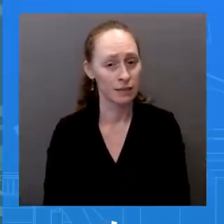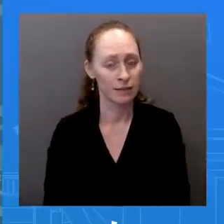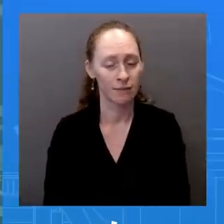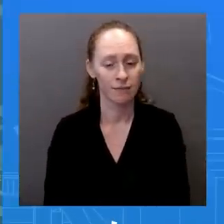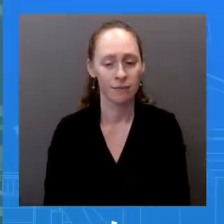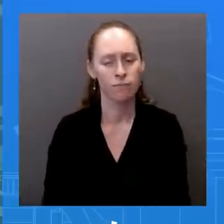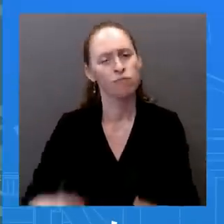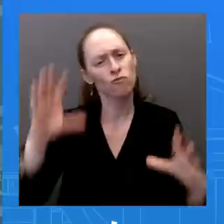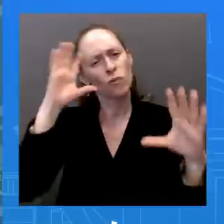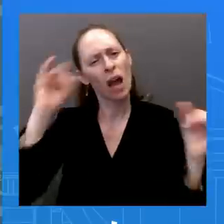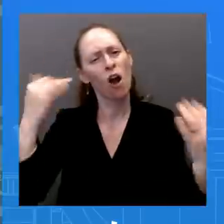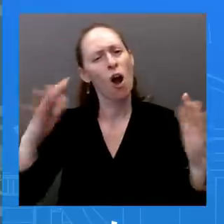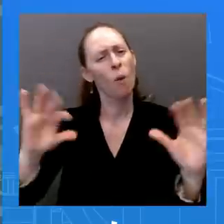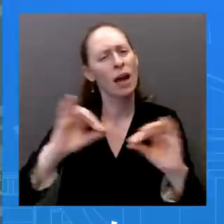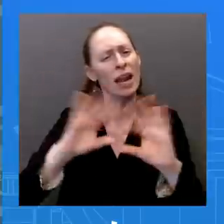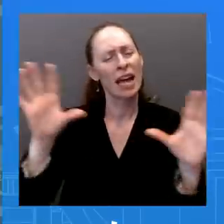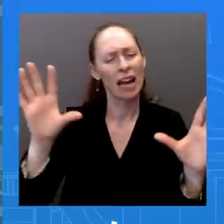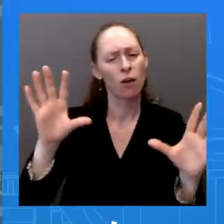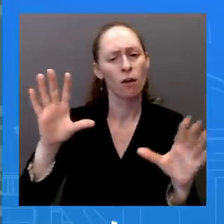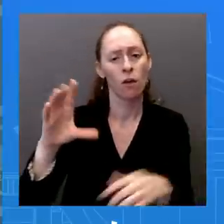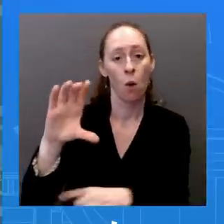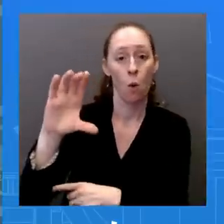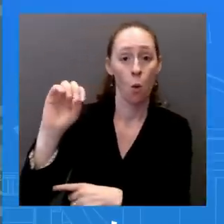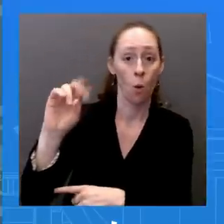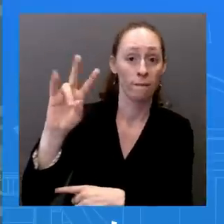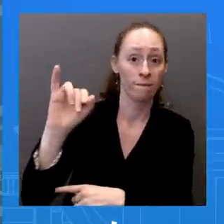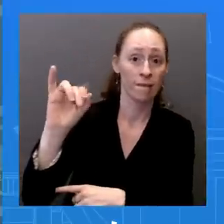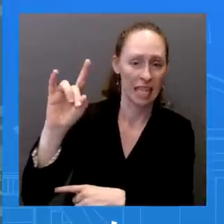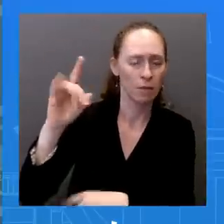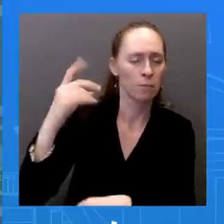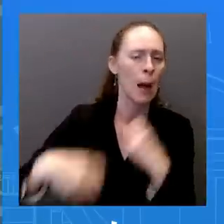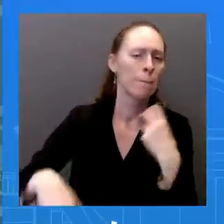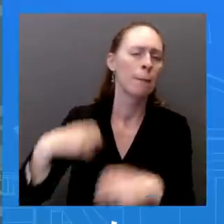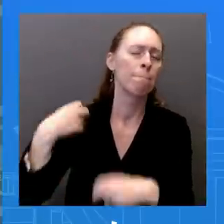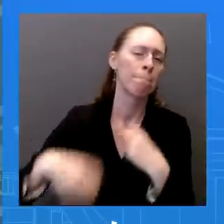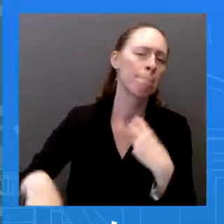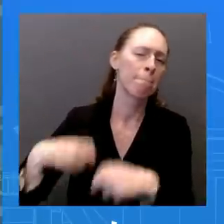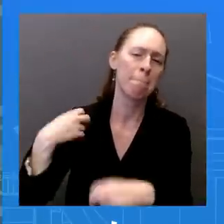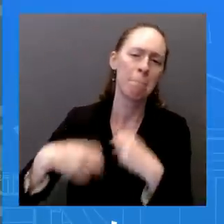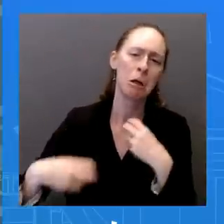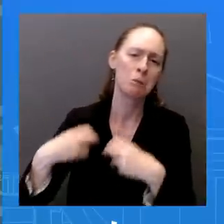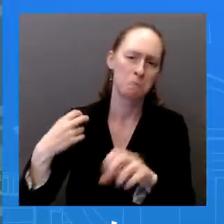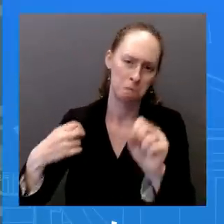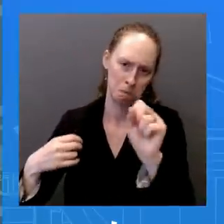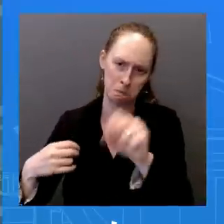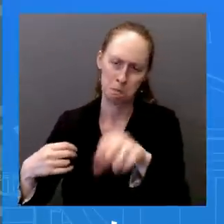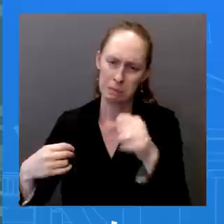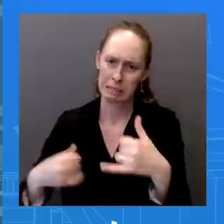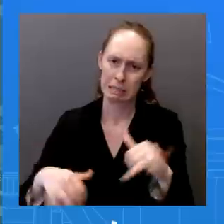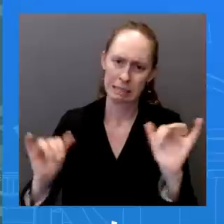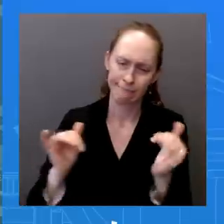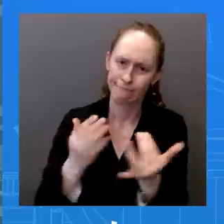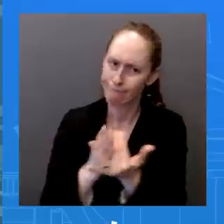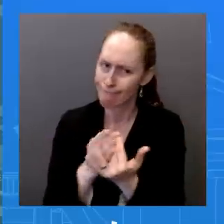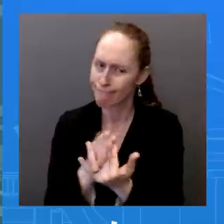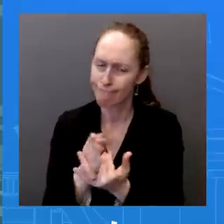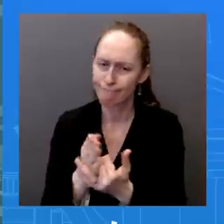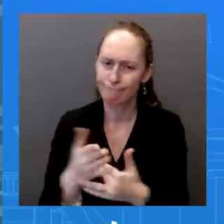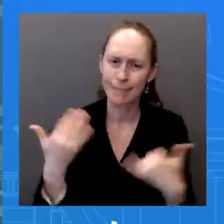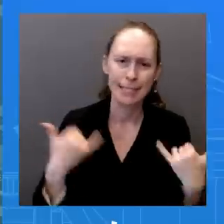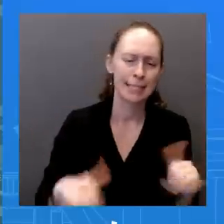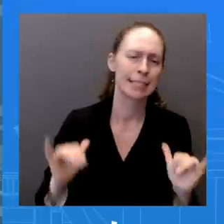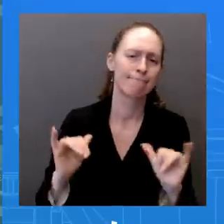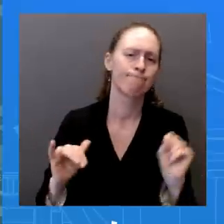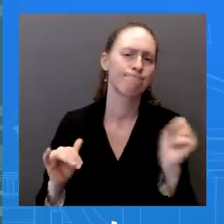a problem, and we're fighting it. And we have to continue to make sure that we are fighting this once